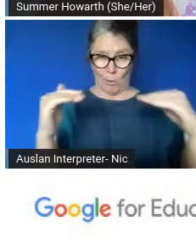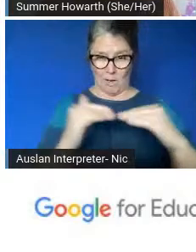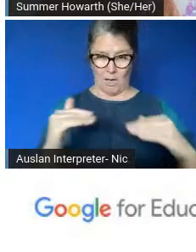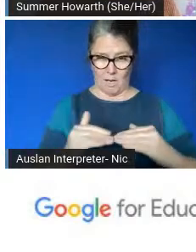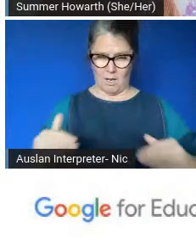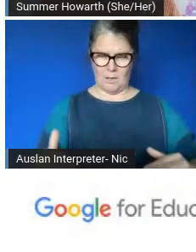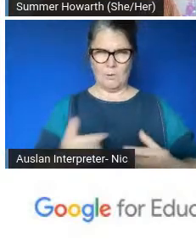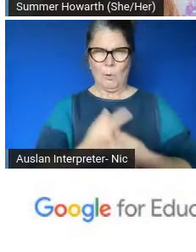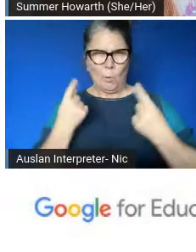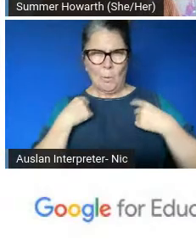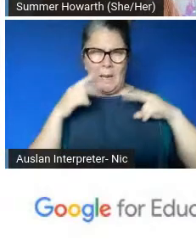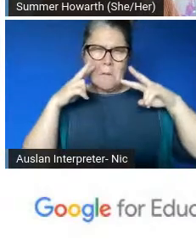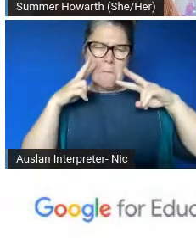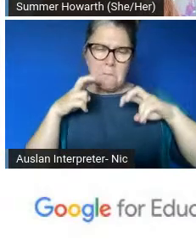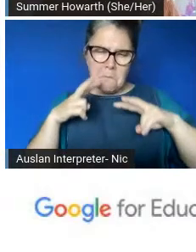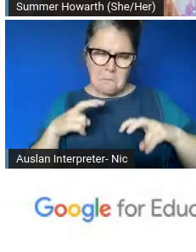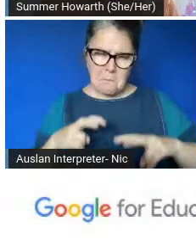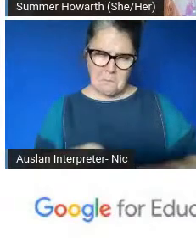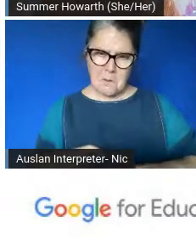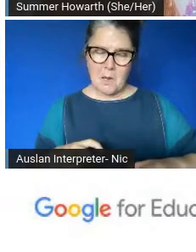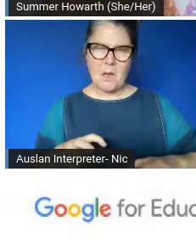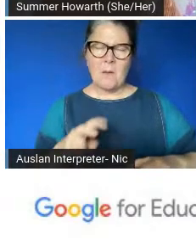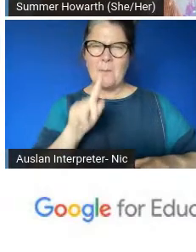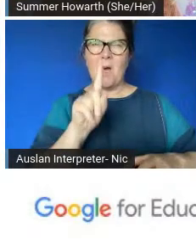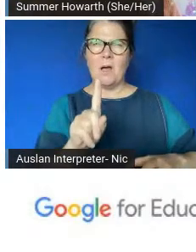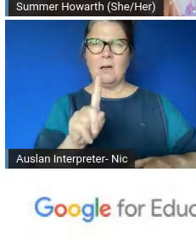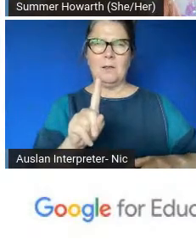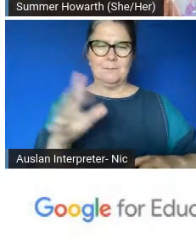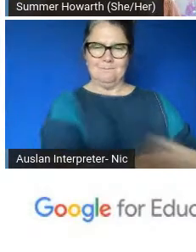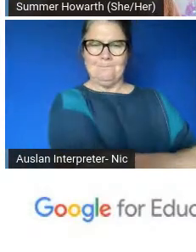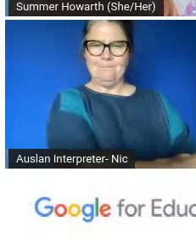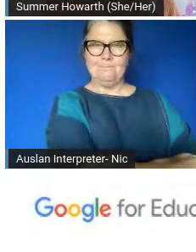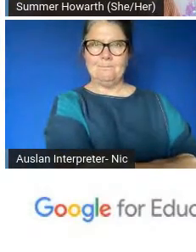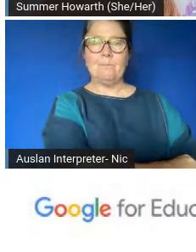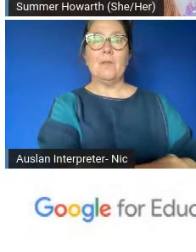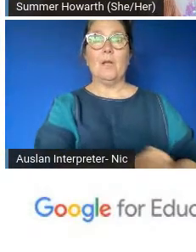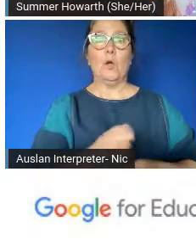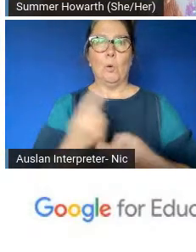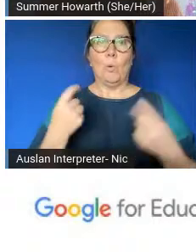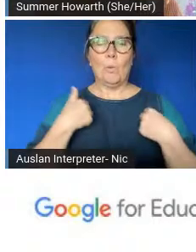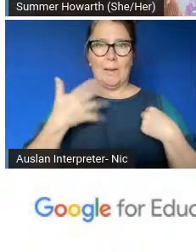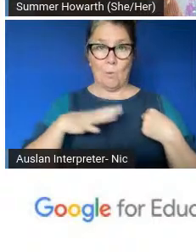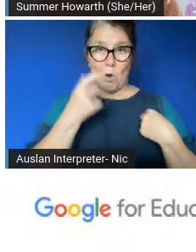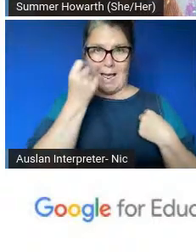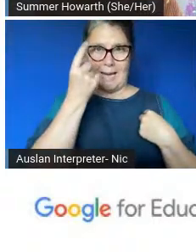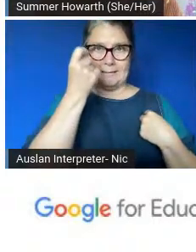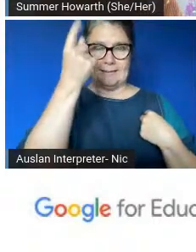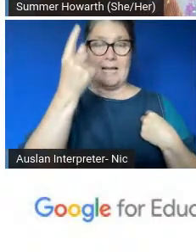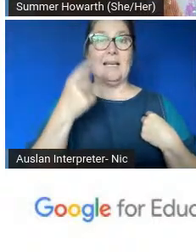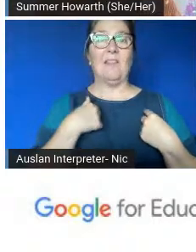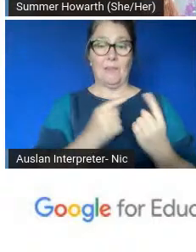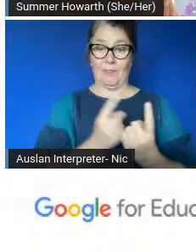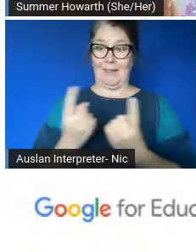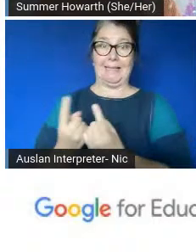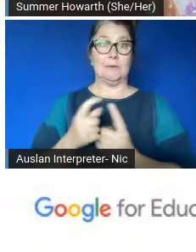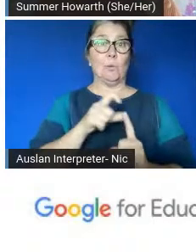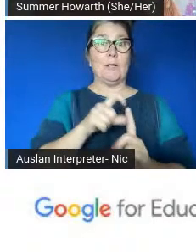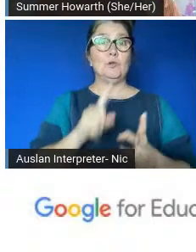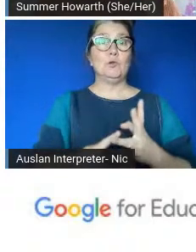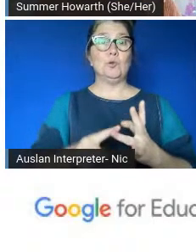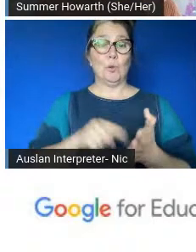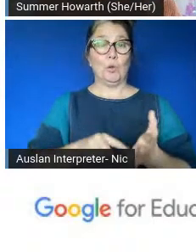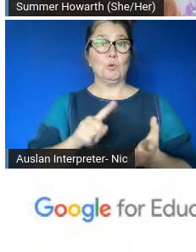we want to understand is these sort of 3 levels, the things that we do to students, that they're assigned